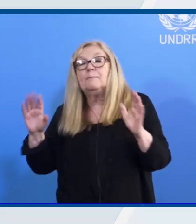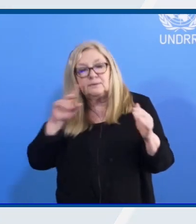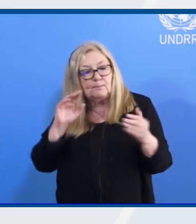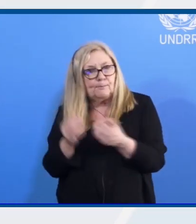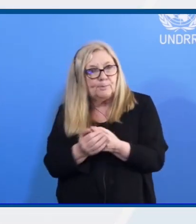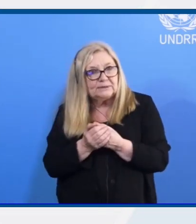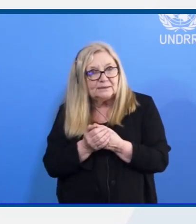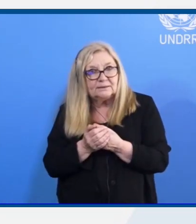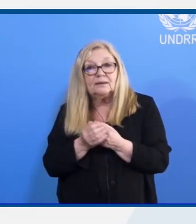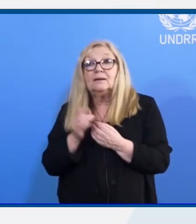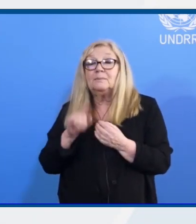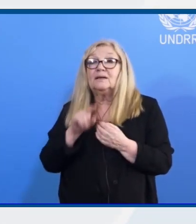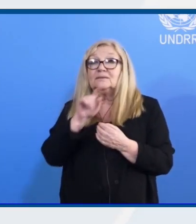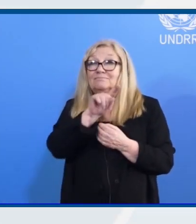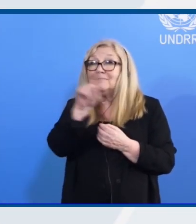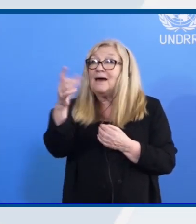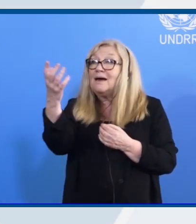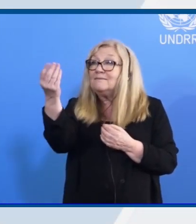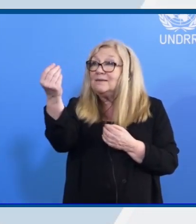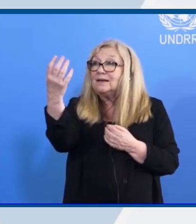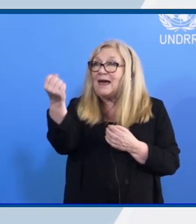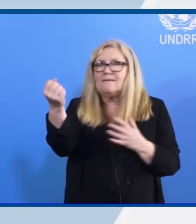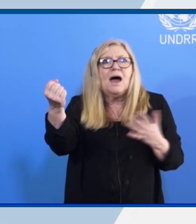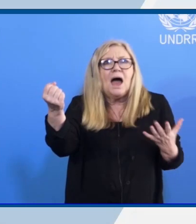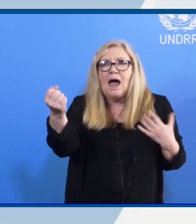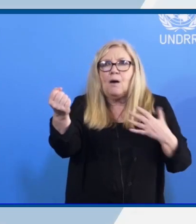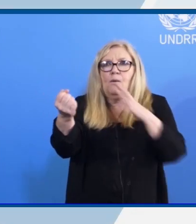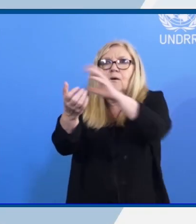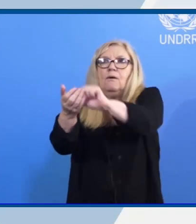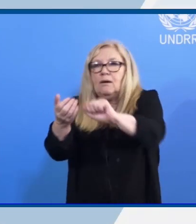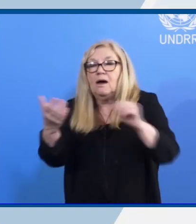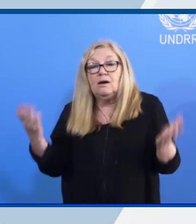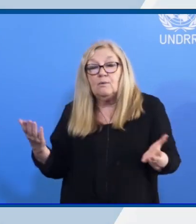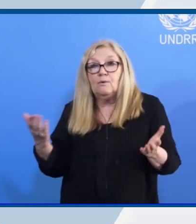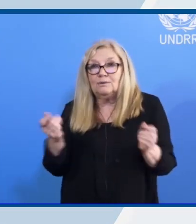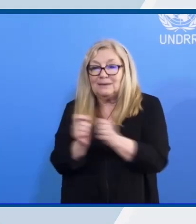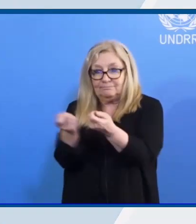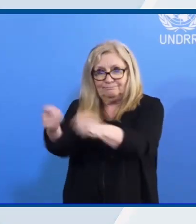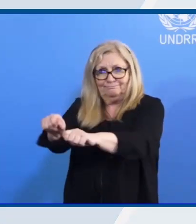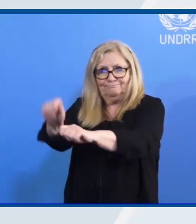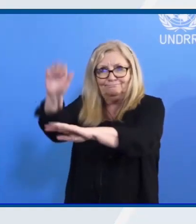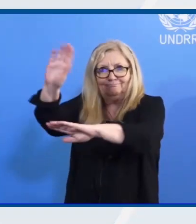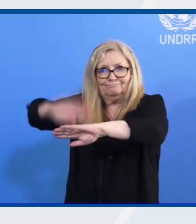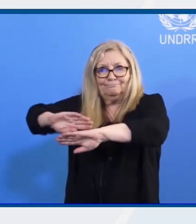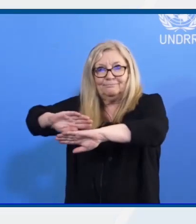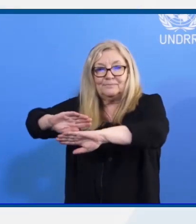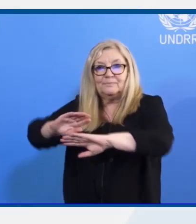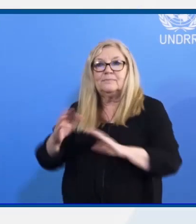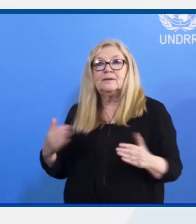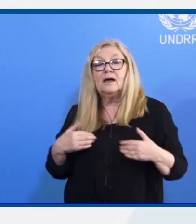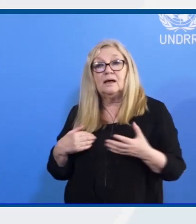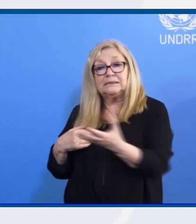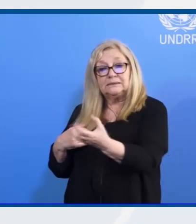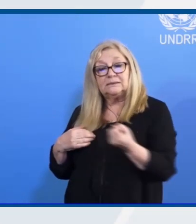the public and the private finance that should go to them. We heard about metrics for adaptation. We